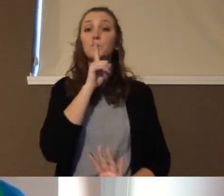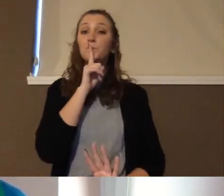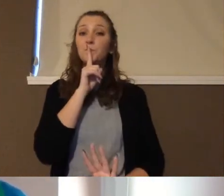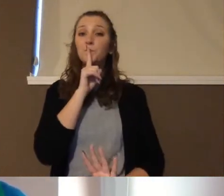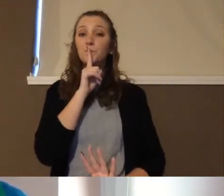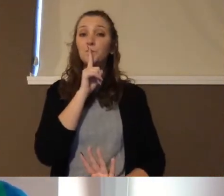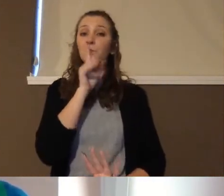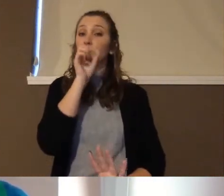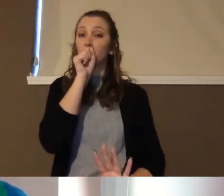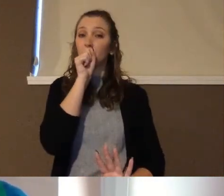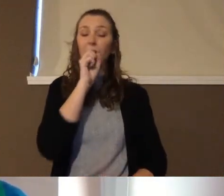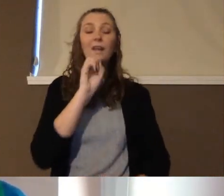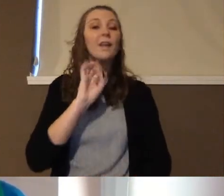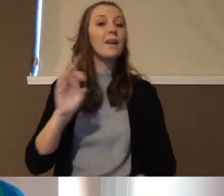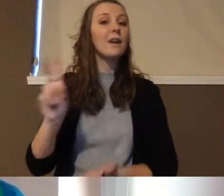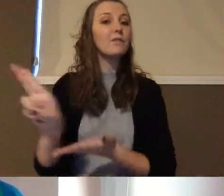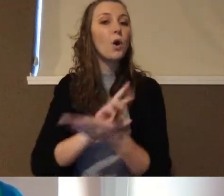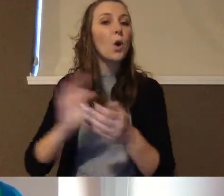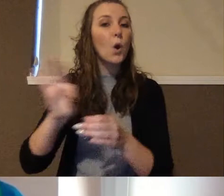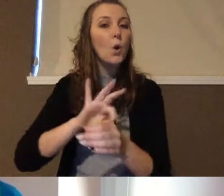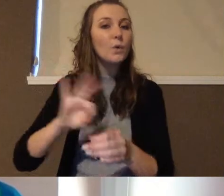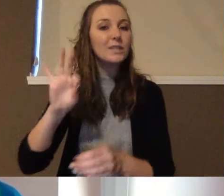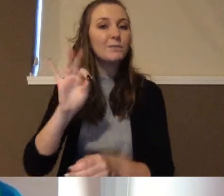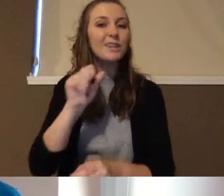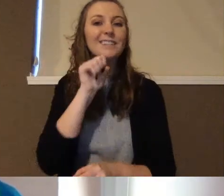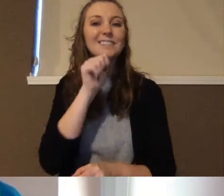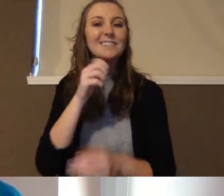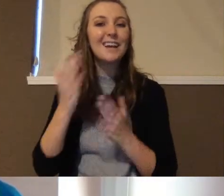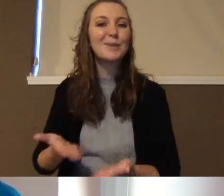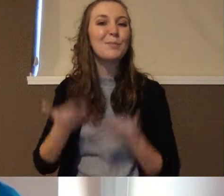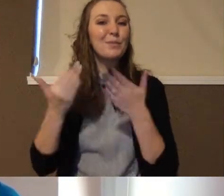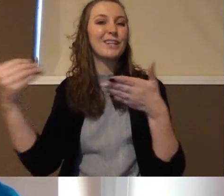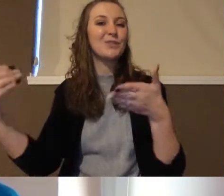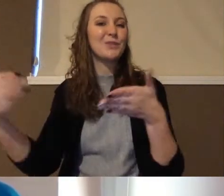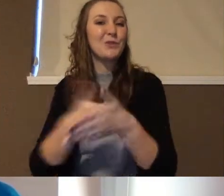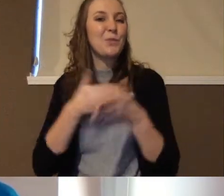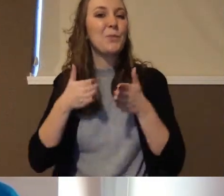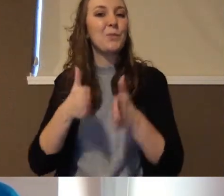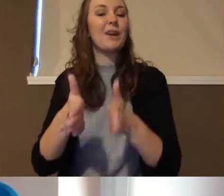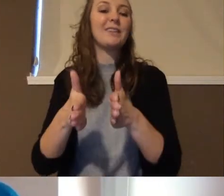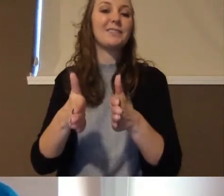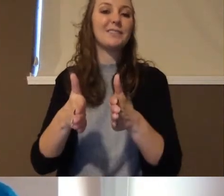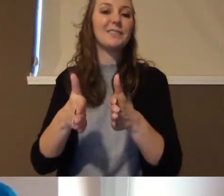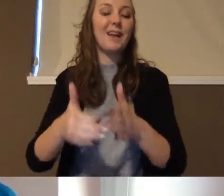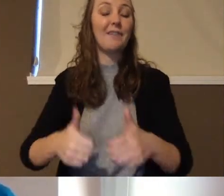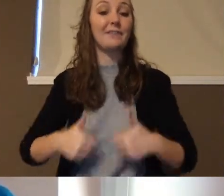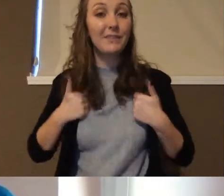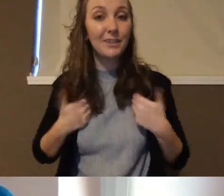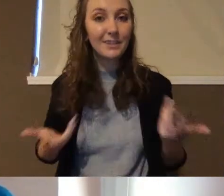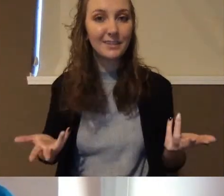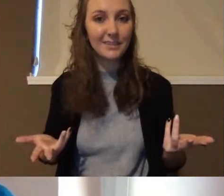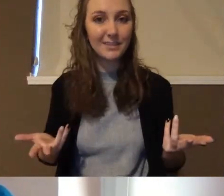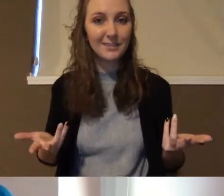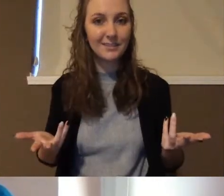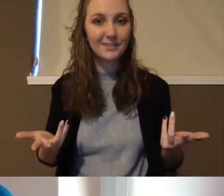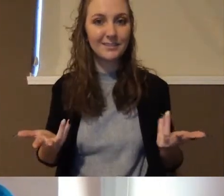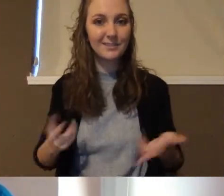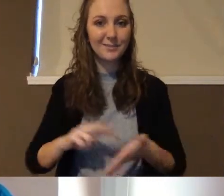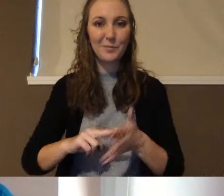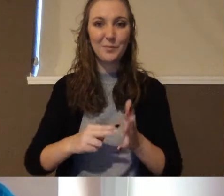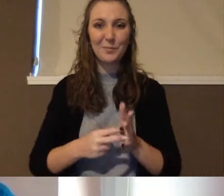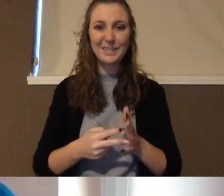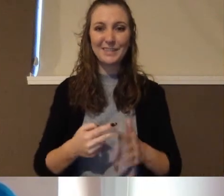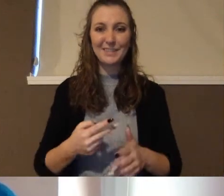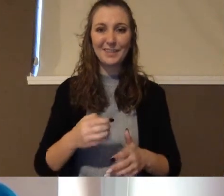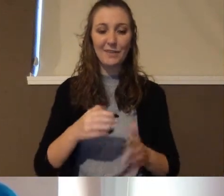version we prefer. Because if God doesn't speak anymore, if Holy Spirit doesn't bring us